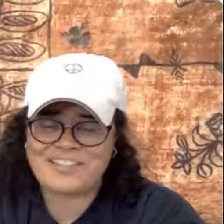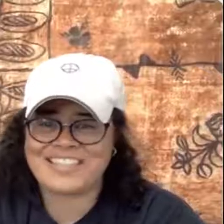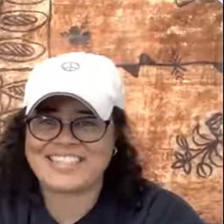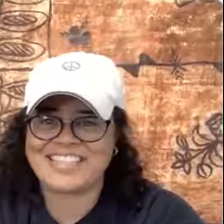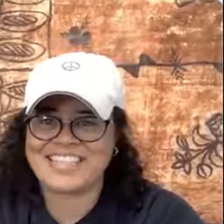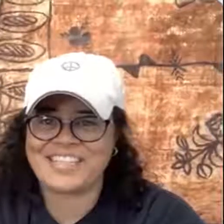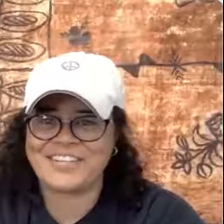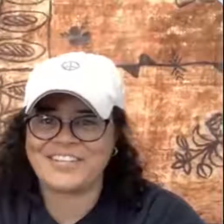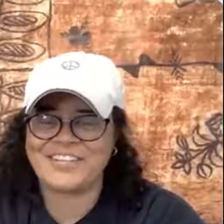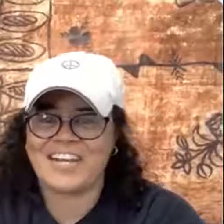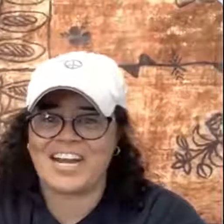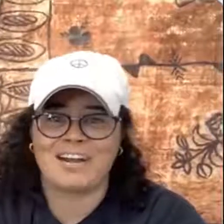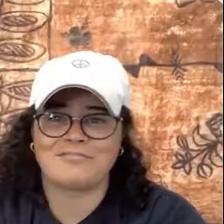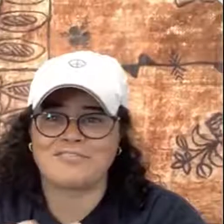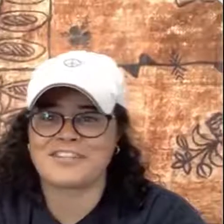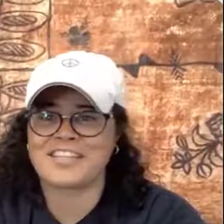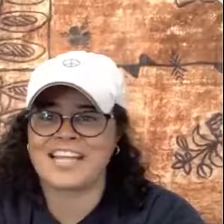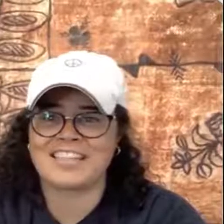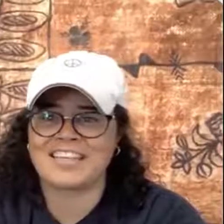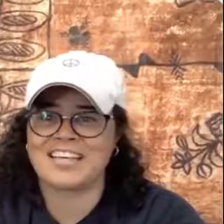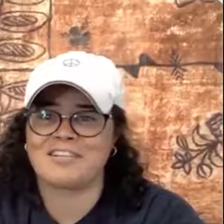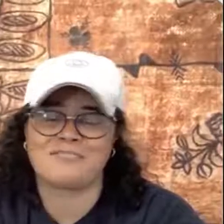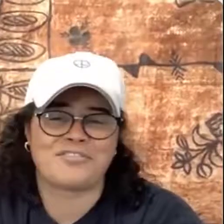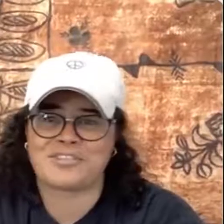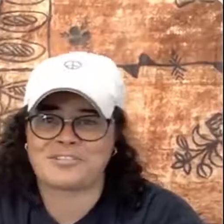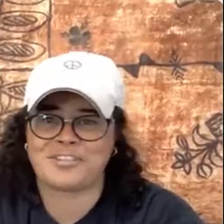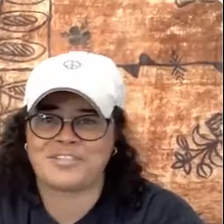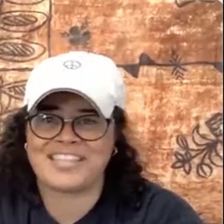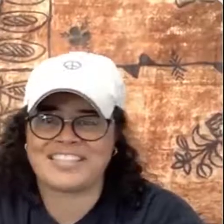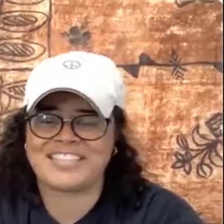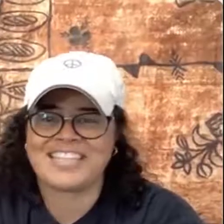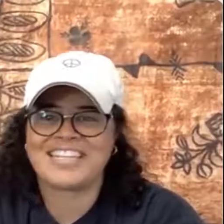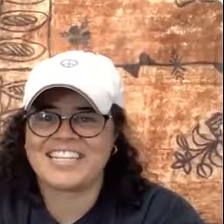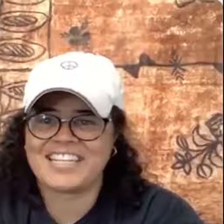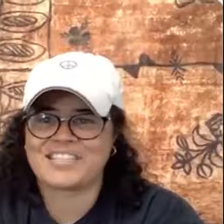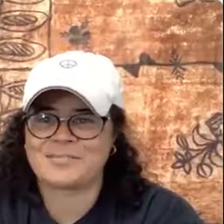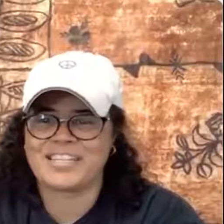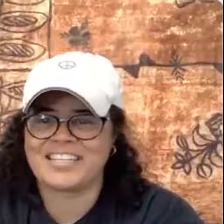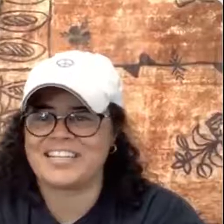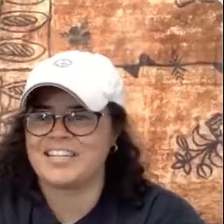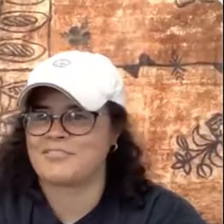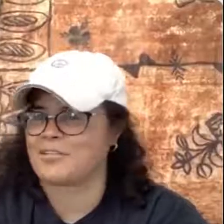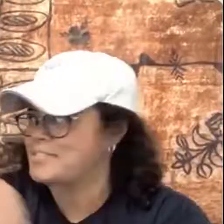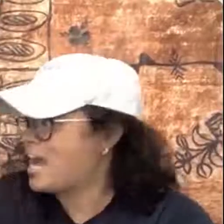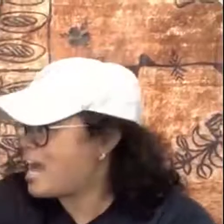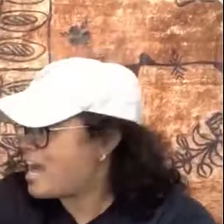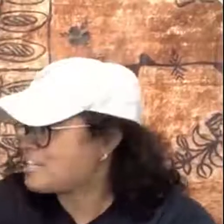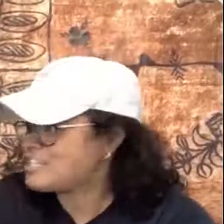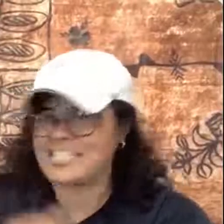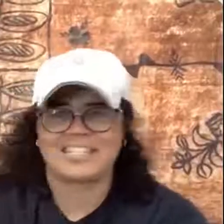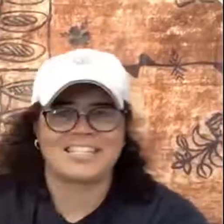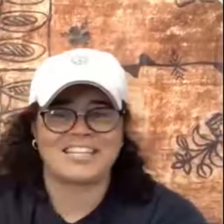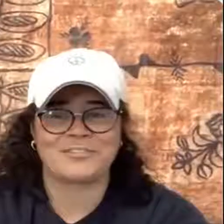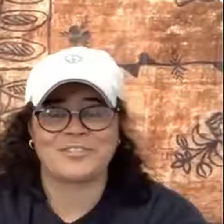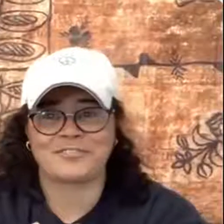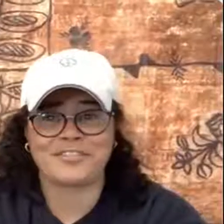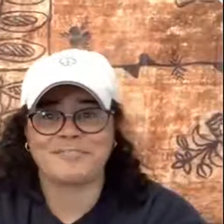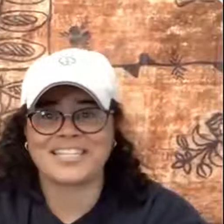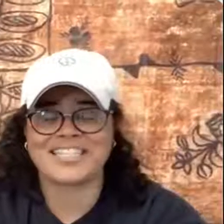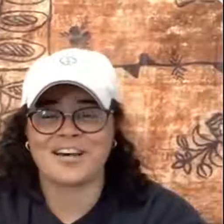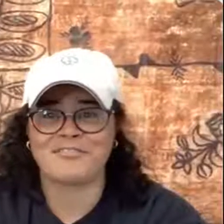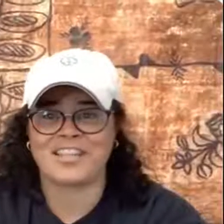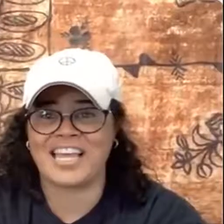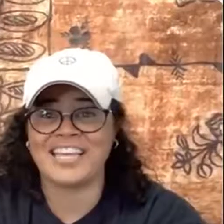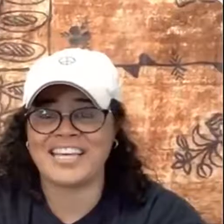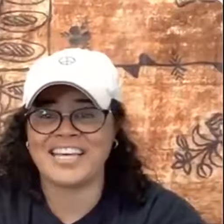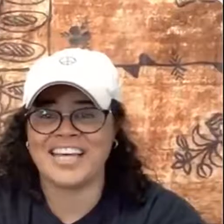look forward to seeing you for another virtual events next week. From Tash and also from